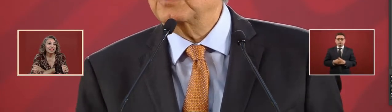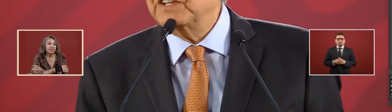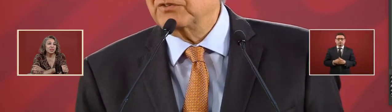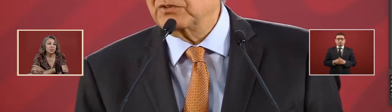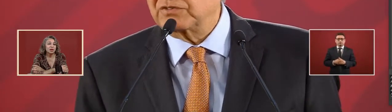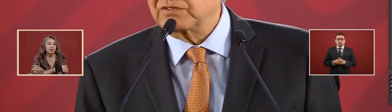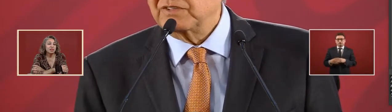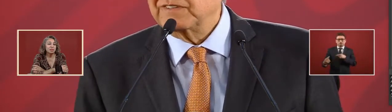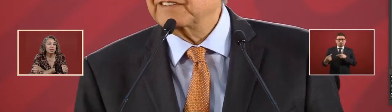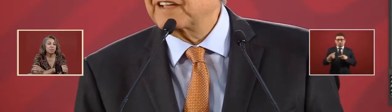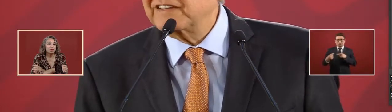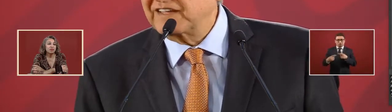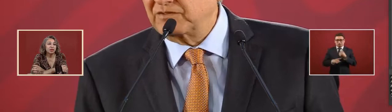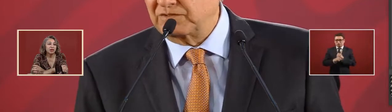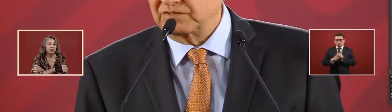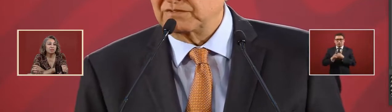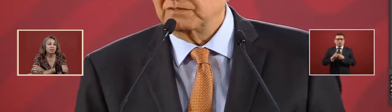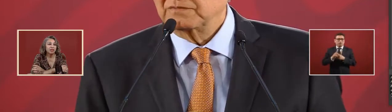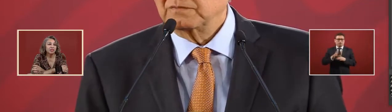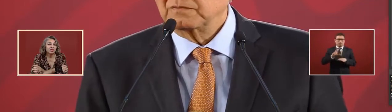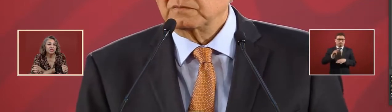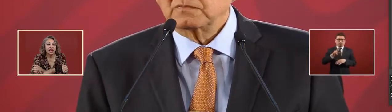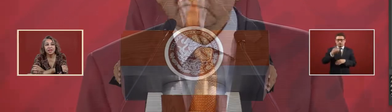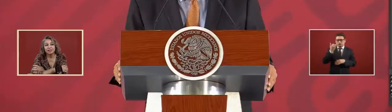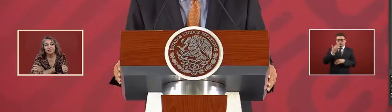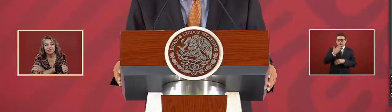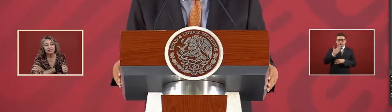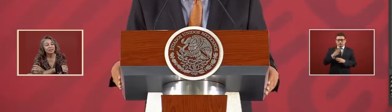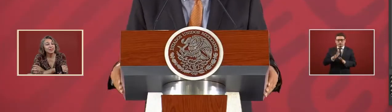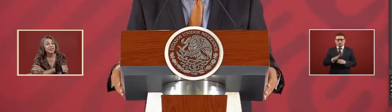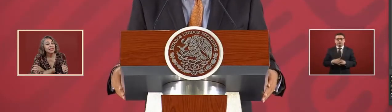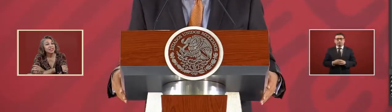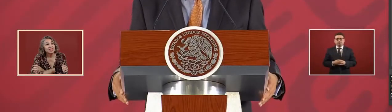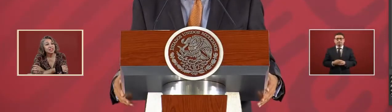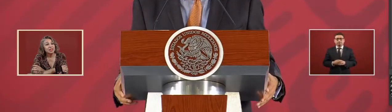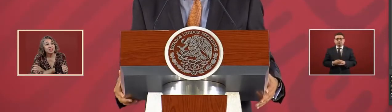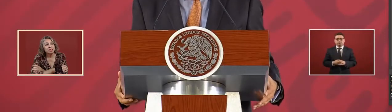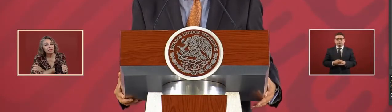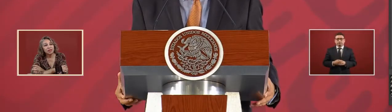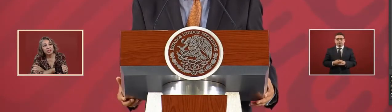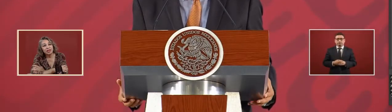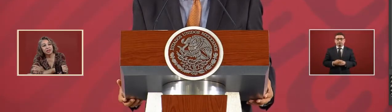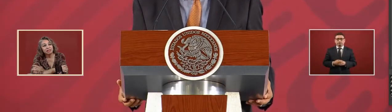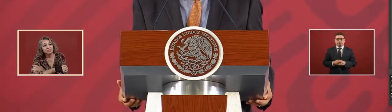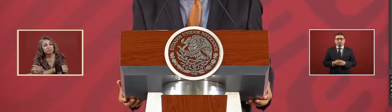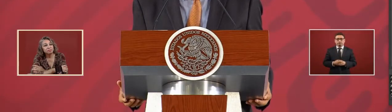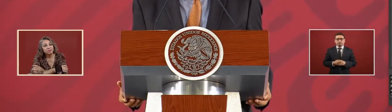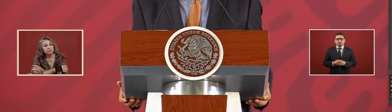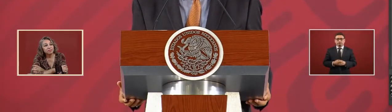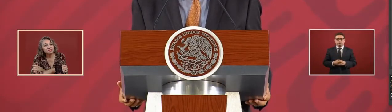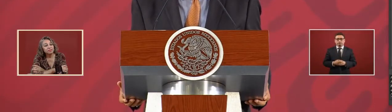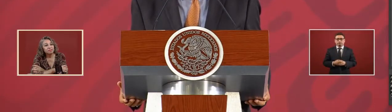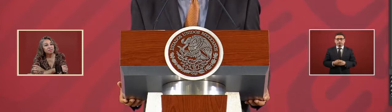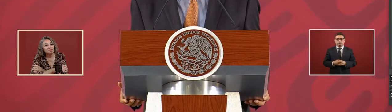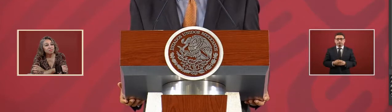that they don't want it to be a motive for conflict or scandal. So therefore,